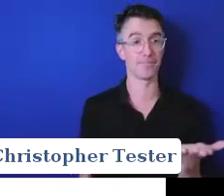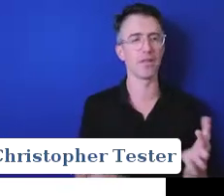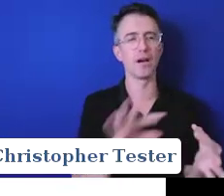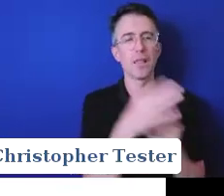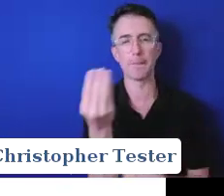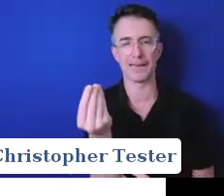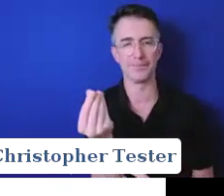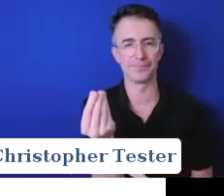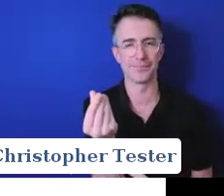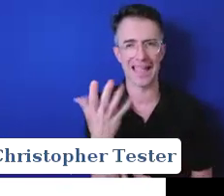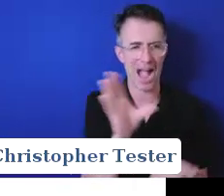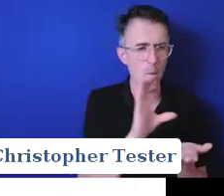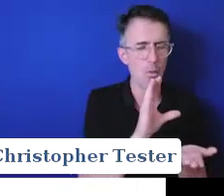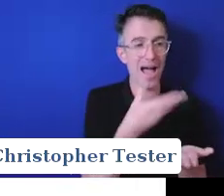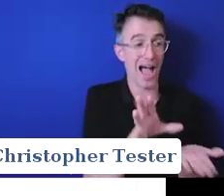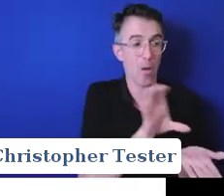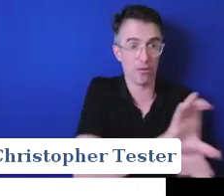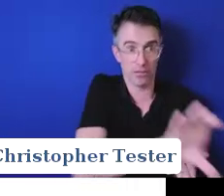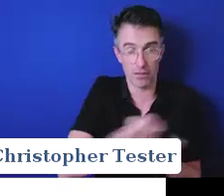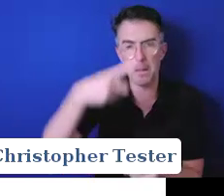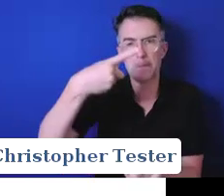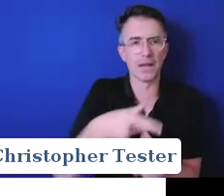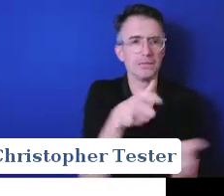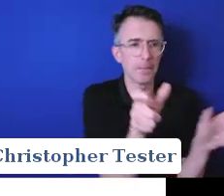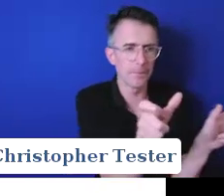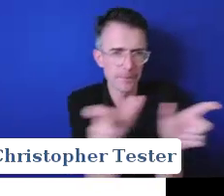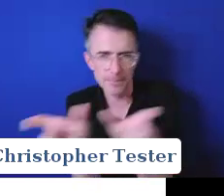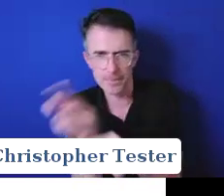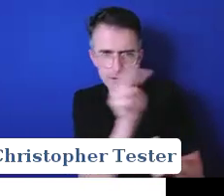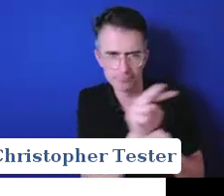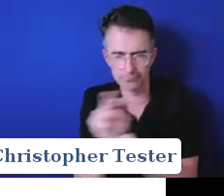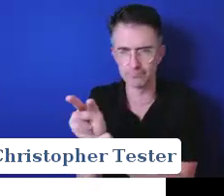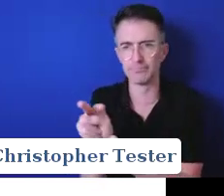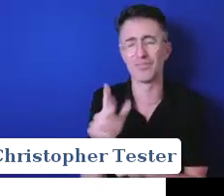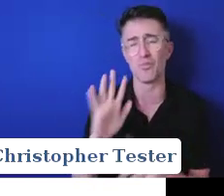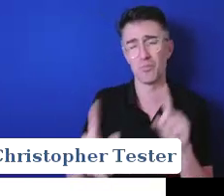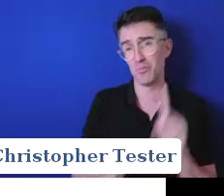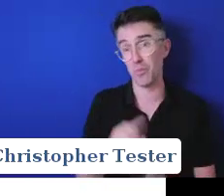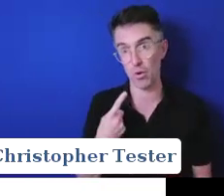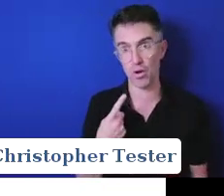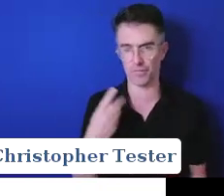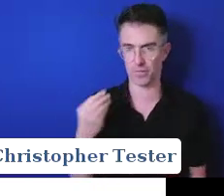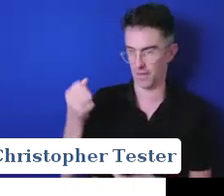platform to enable the distribution of cash and goods. It's easy to use. It